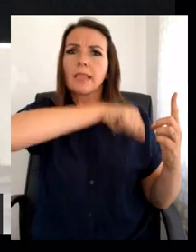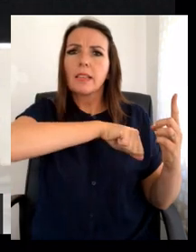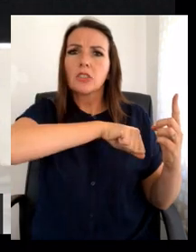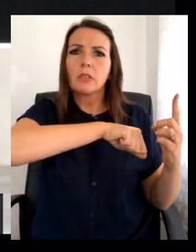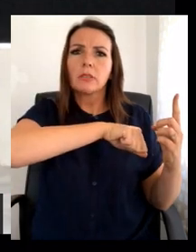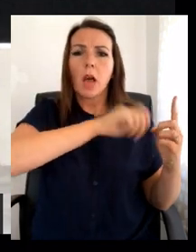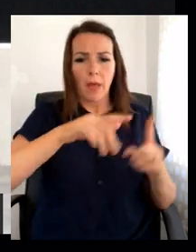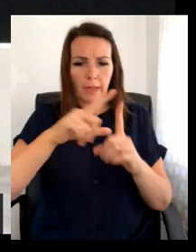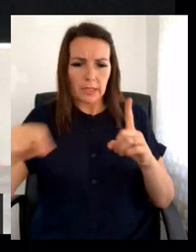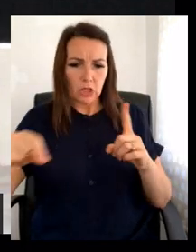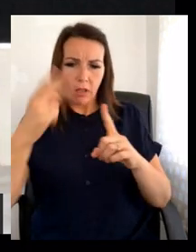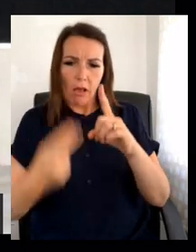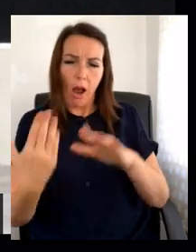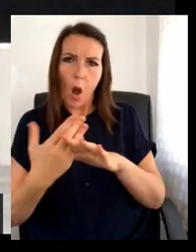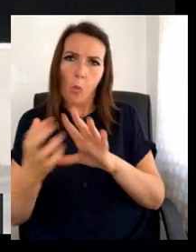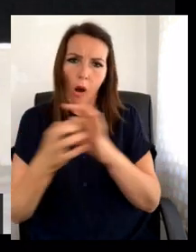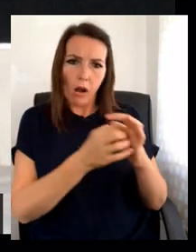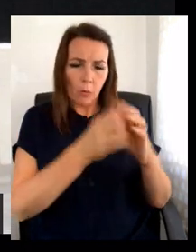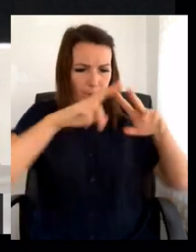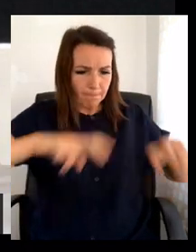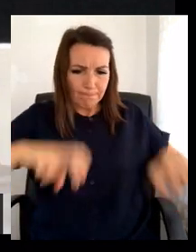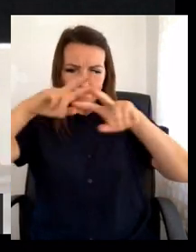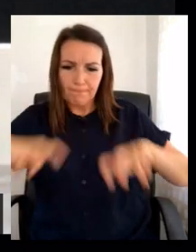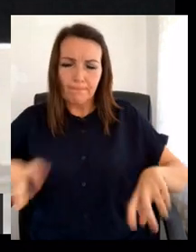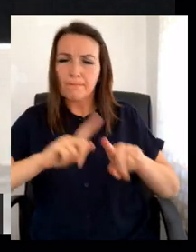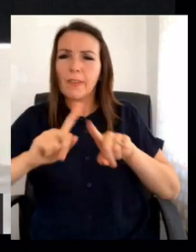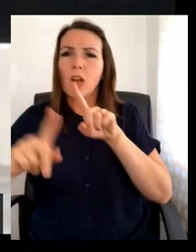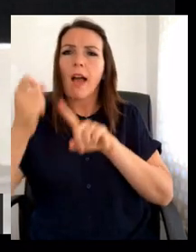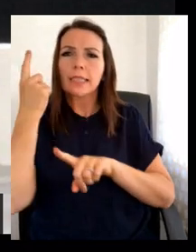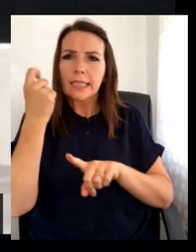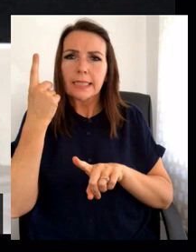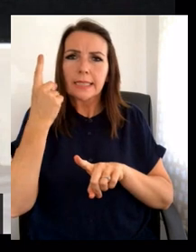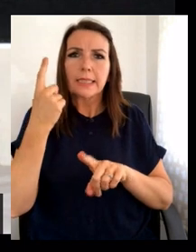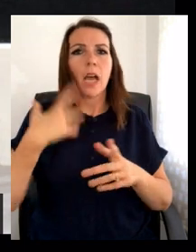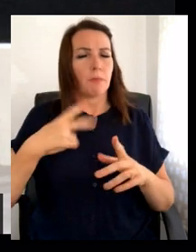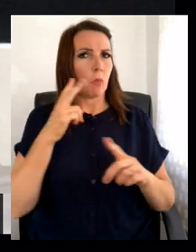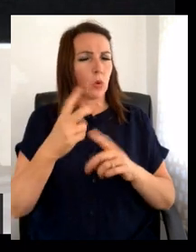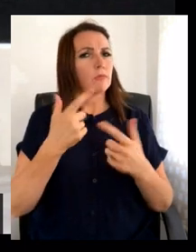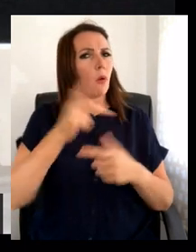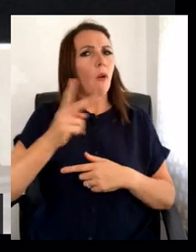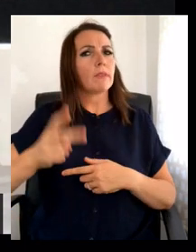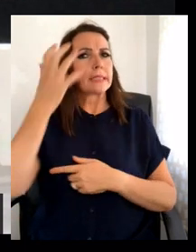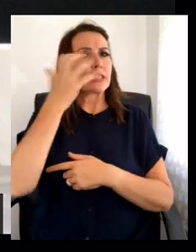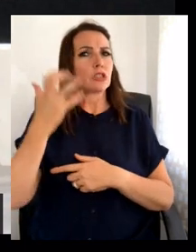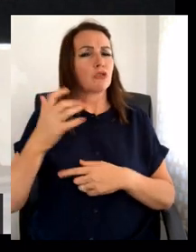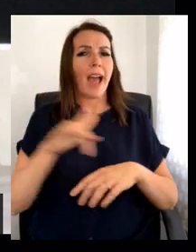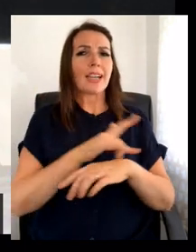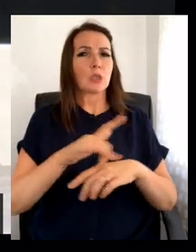that explores some of these ideas. And, you know, I've been watching a lot of drag shows where they've been doing an amazing job